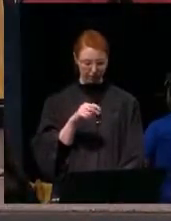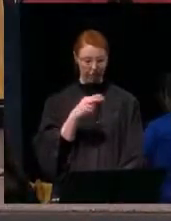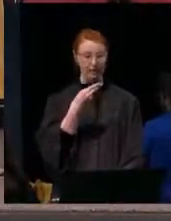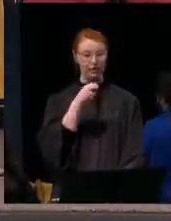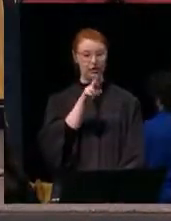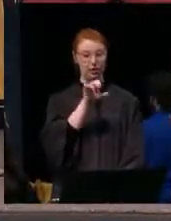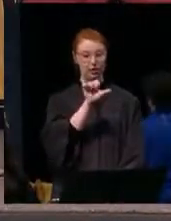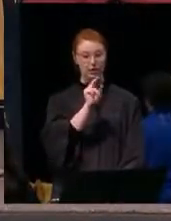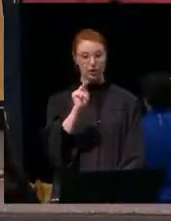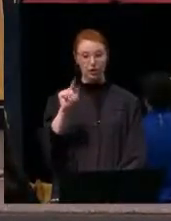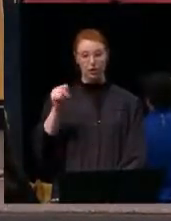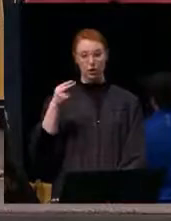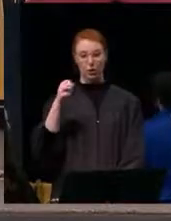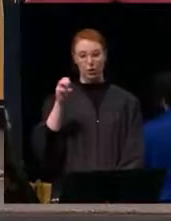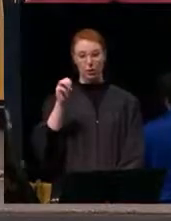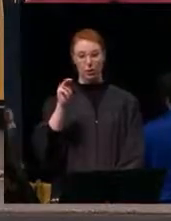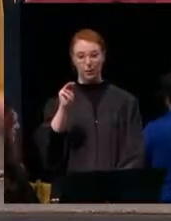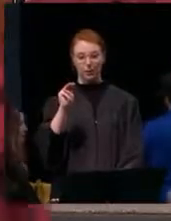Harrison Thome.